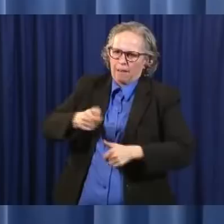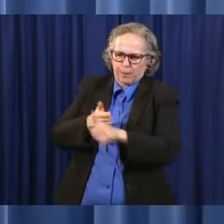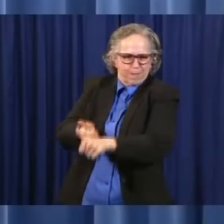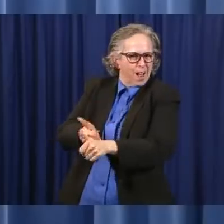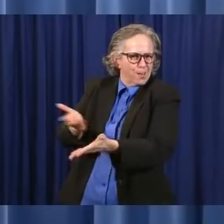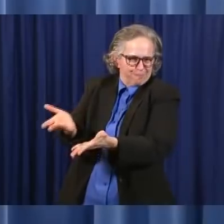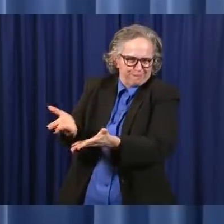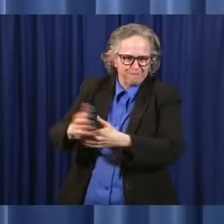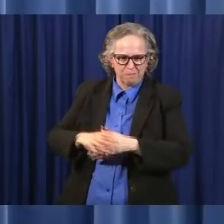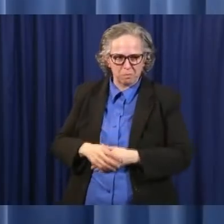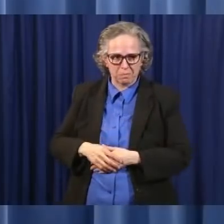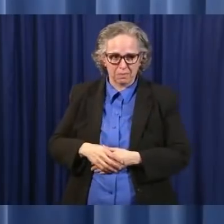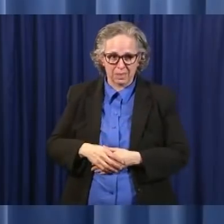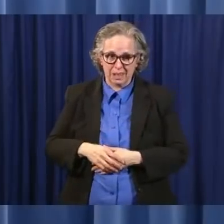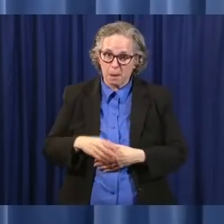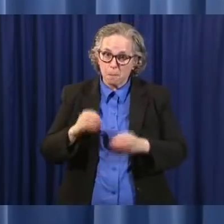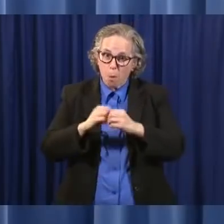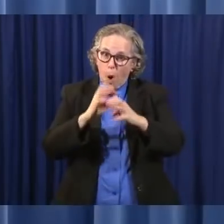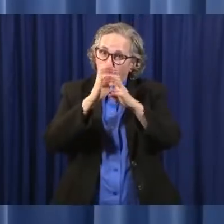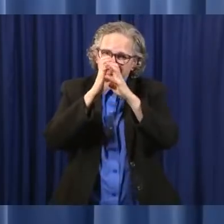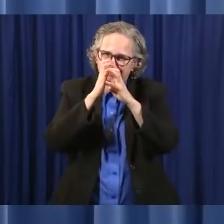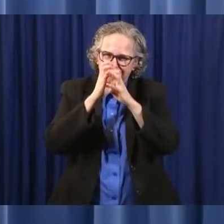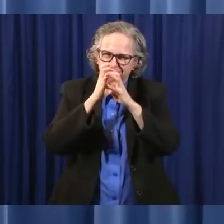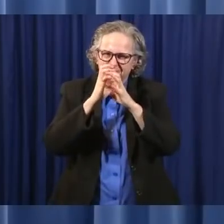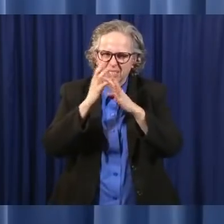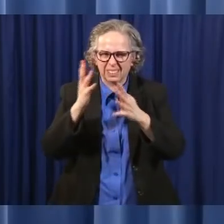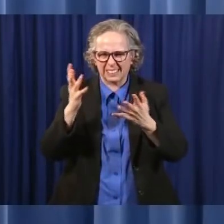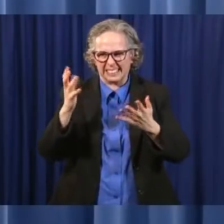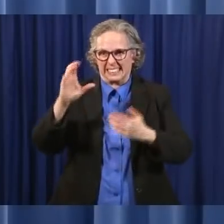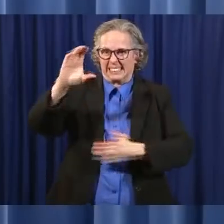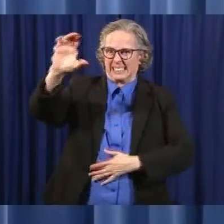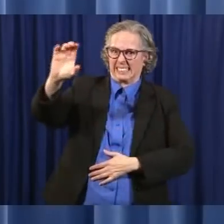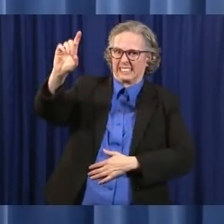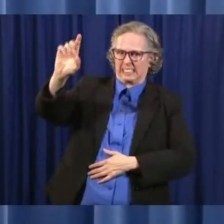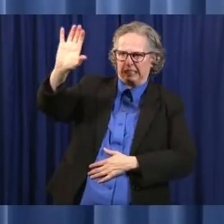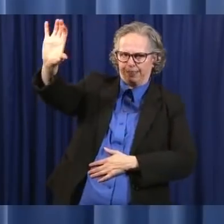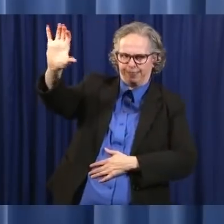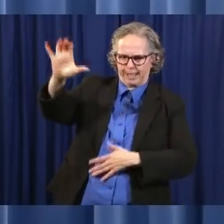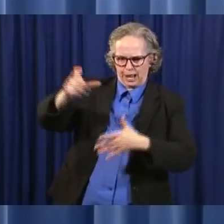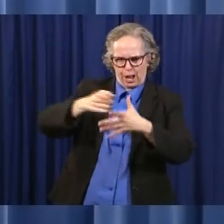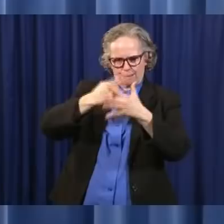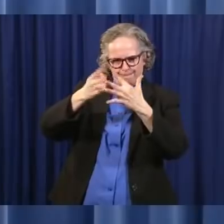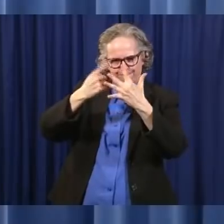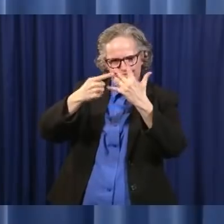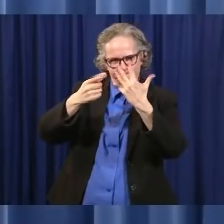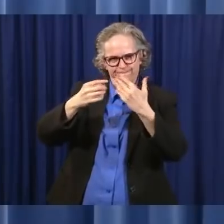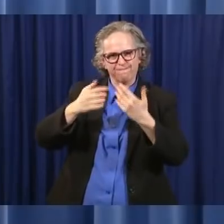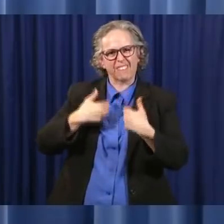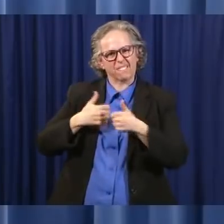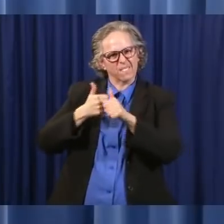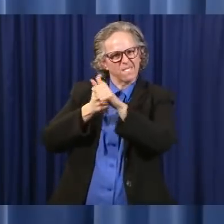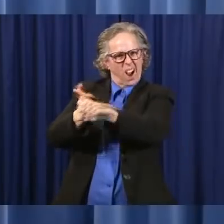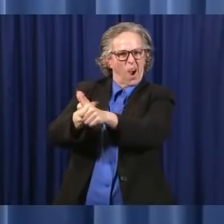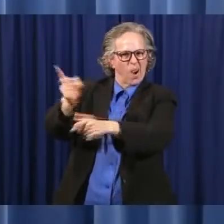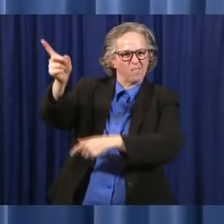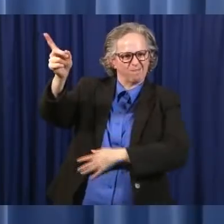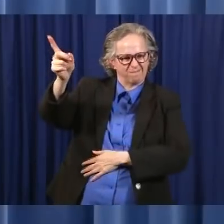necessary to protect people and to keep them safe. And again, that confidence that people have is the most important